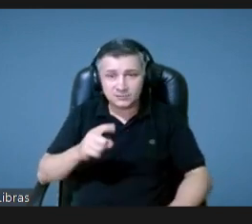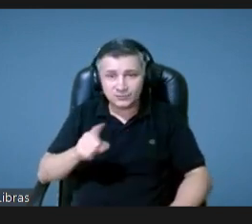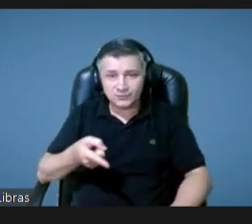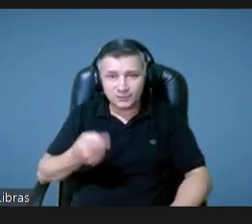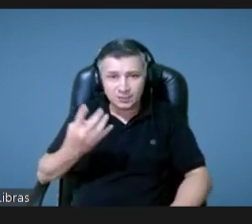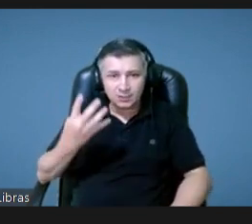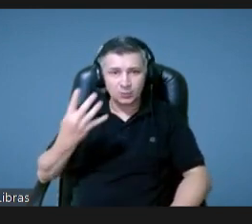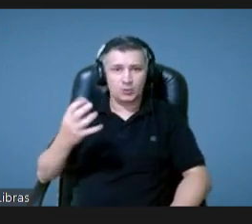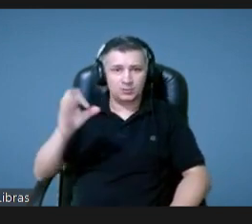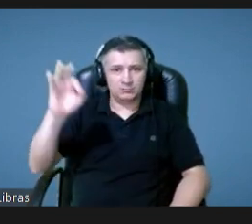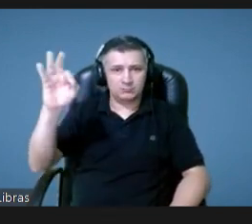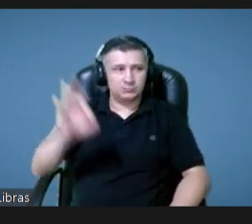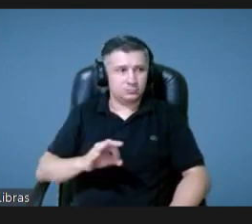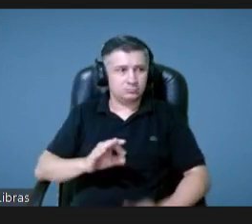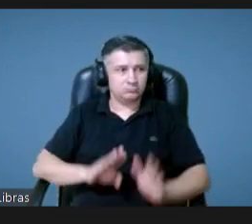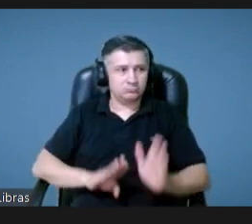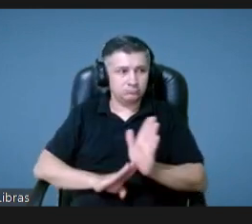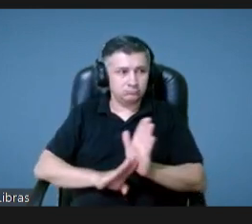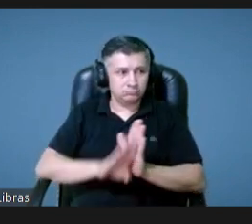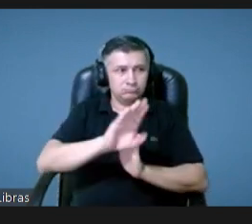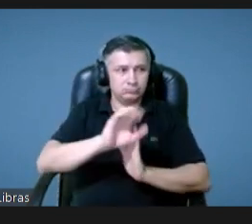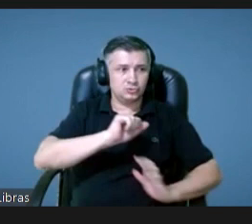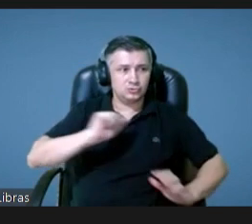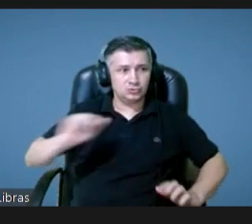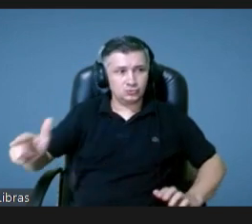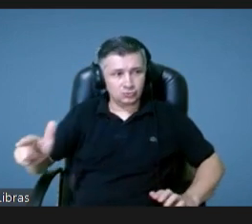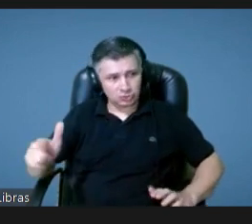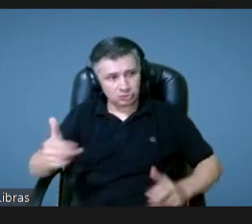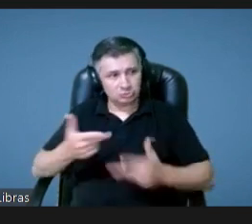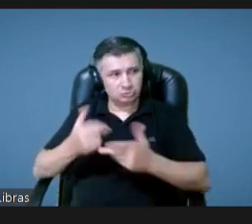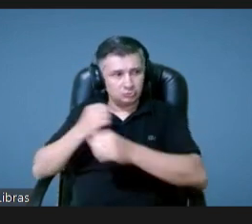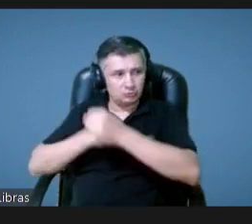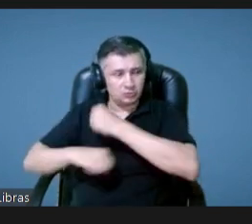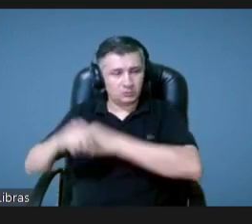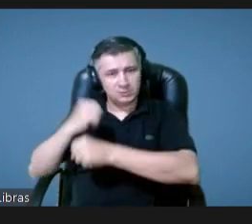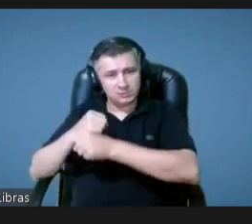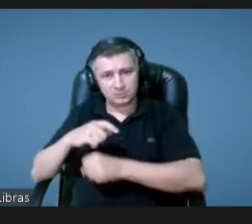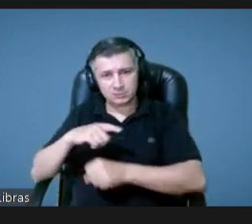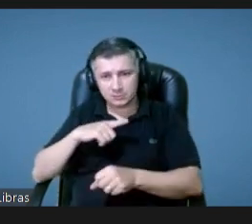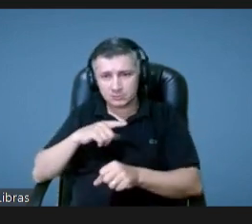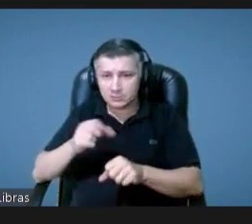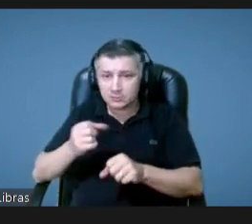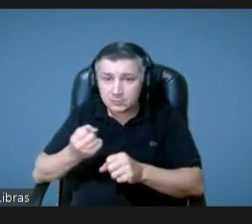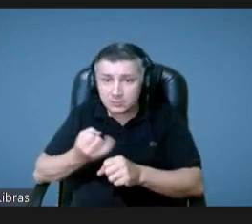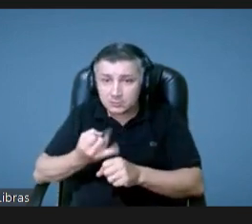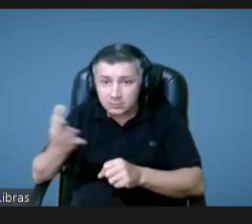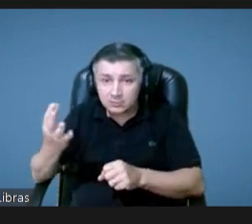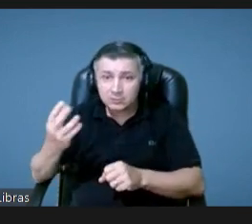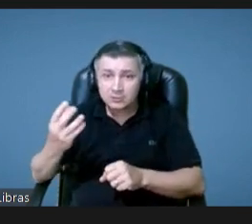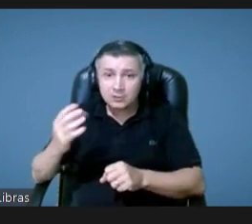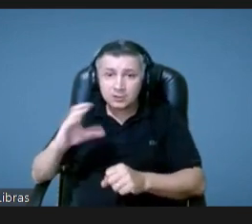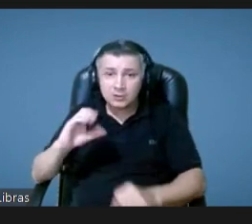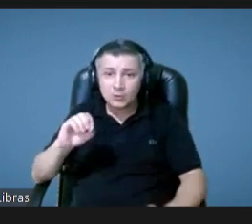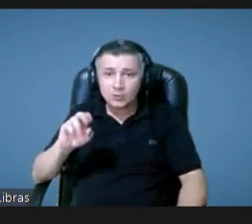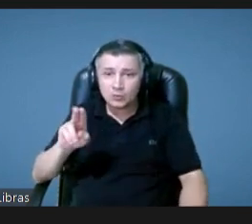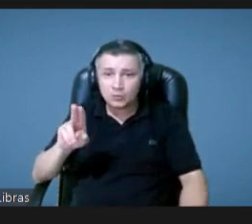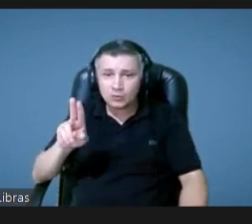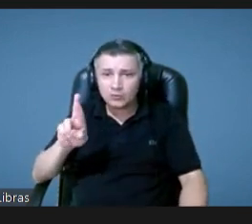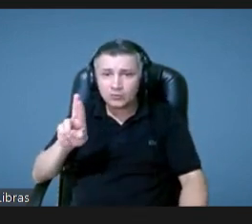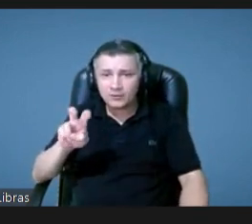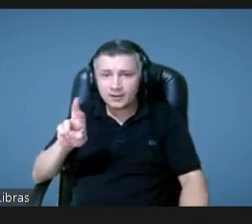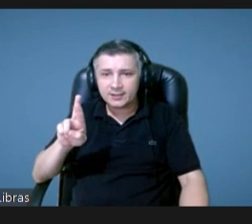The RevPAR is 6.4% above Q2 2022. The number of